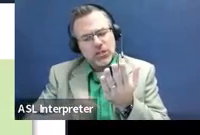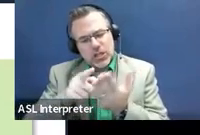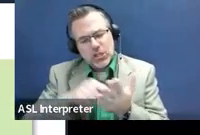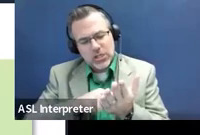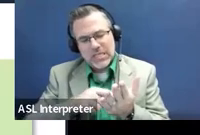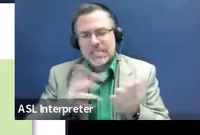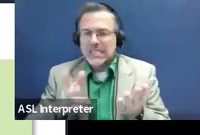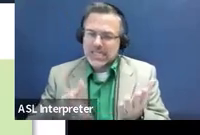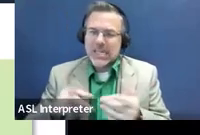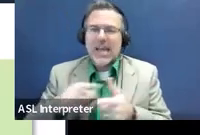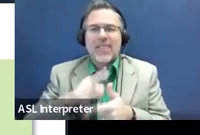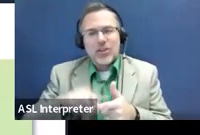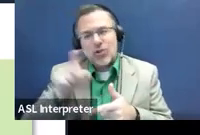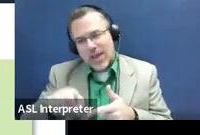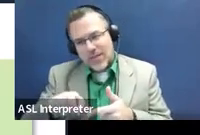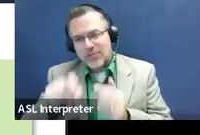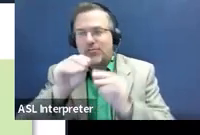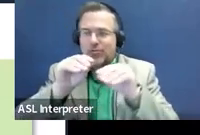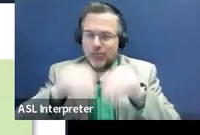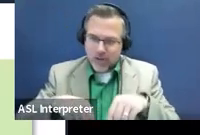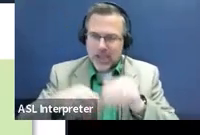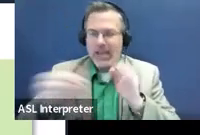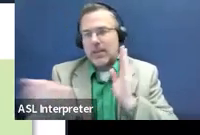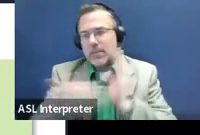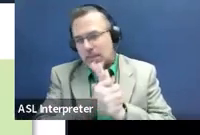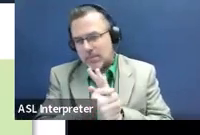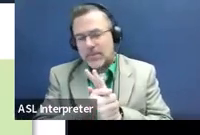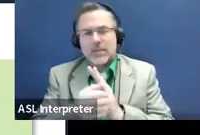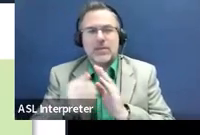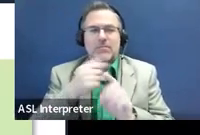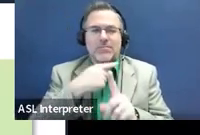amendment or an additional written notice